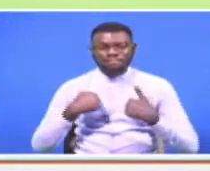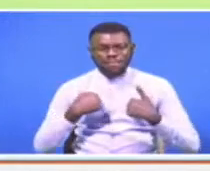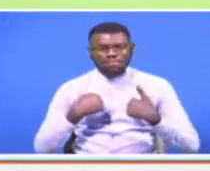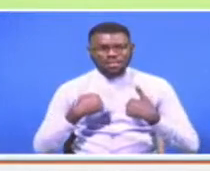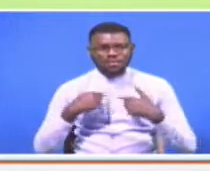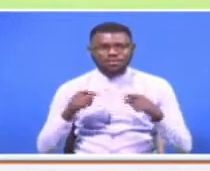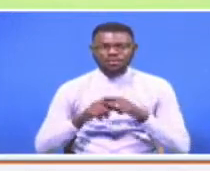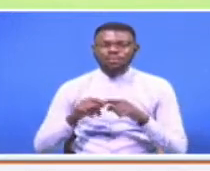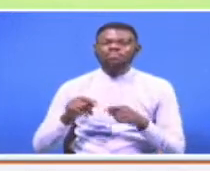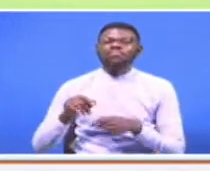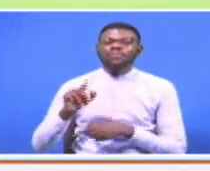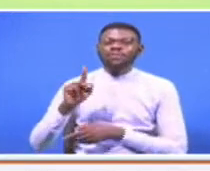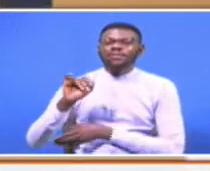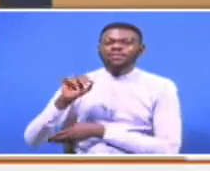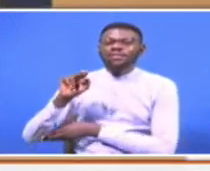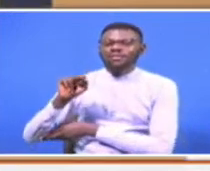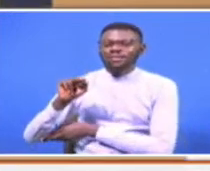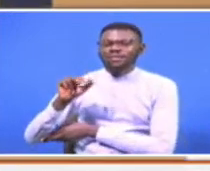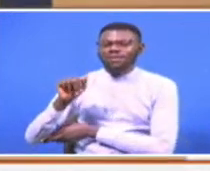wikilifiki nyamara.